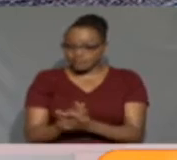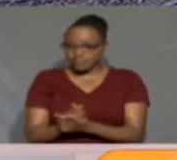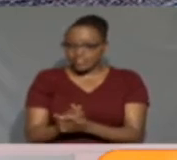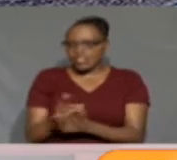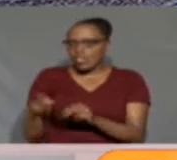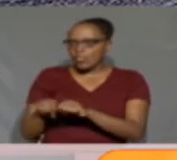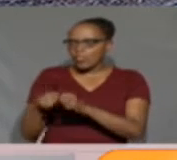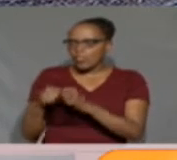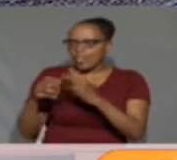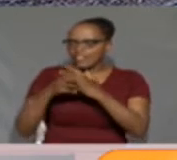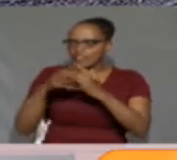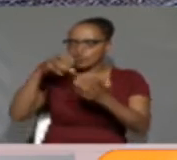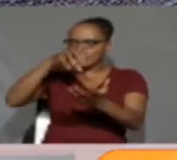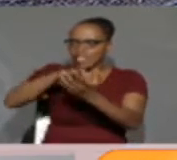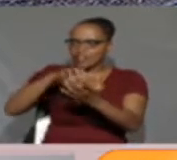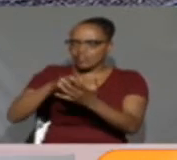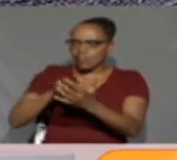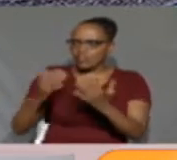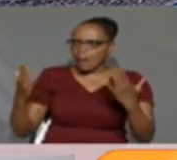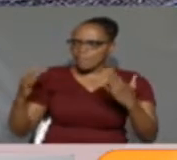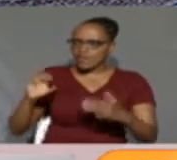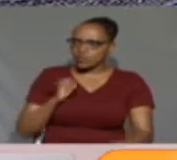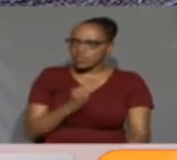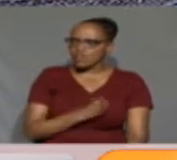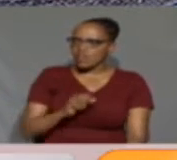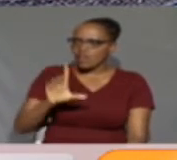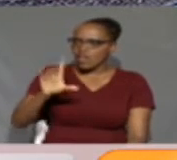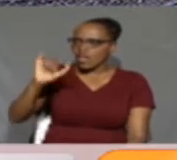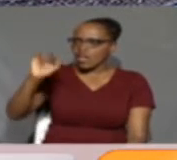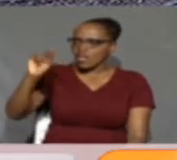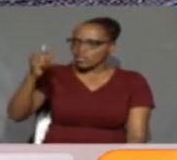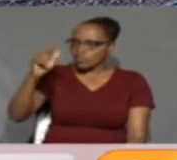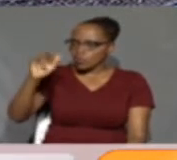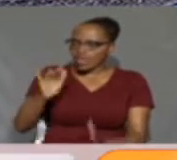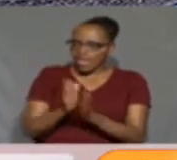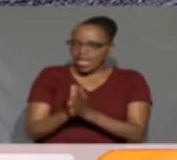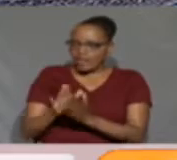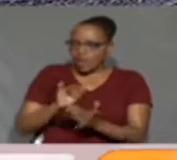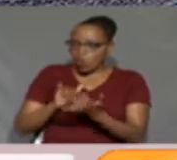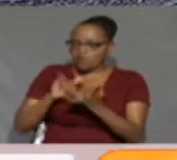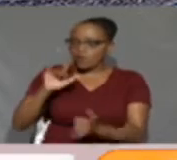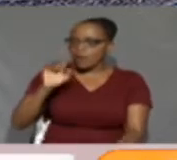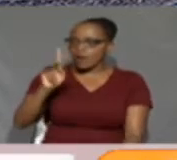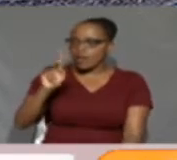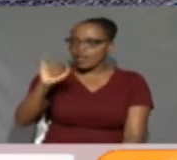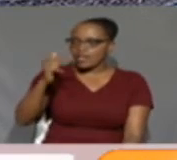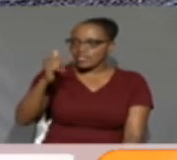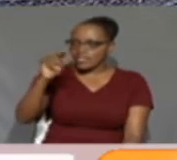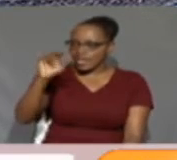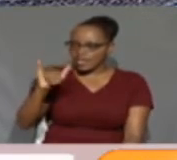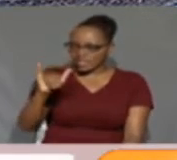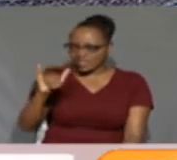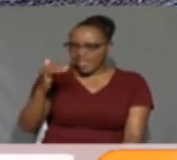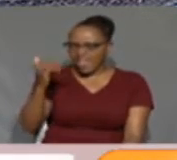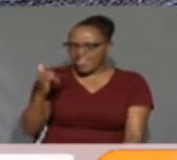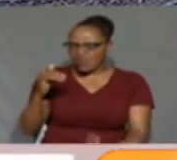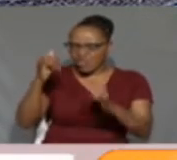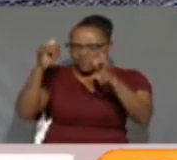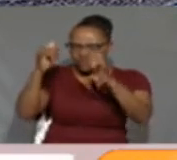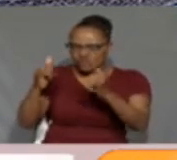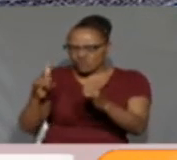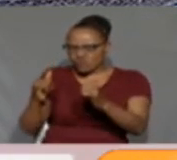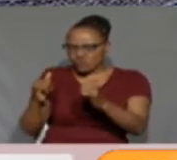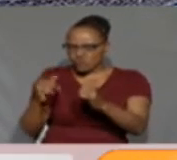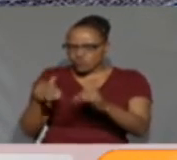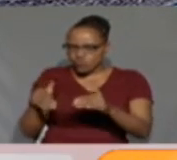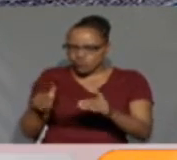the messy divorce case pitting Meru Senator Mithika Linturi and his estranged wife, Maryanne Kitany, took another